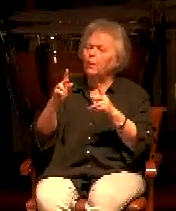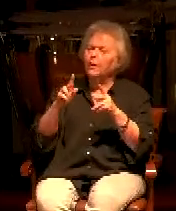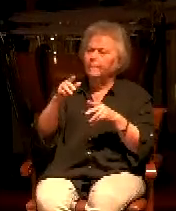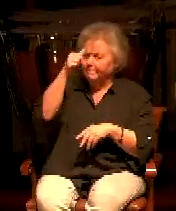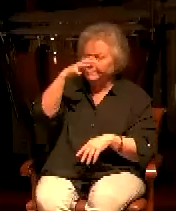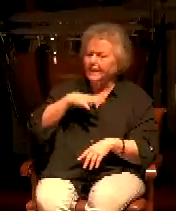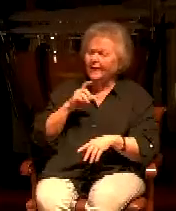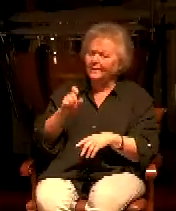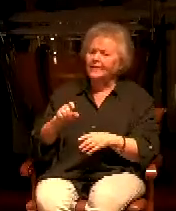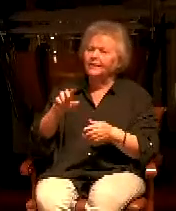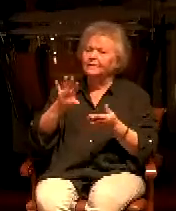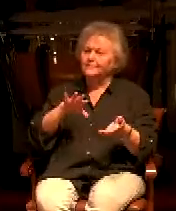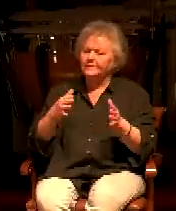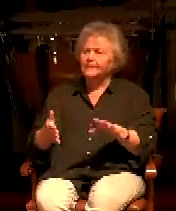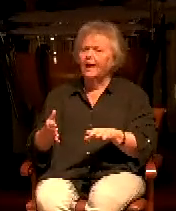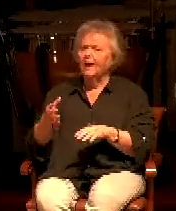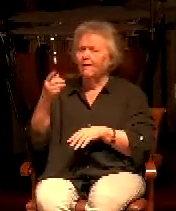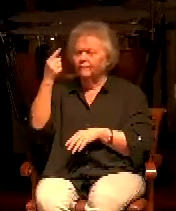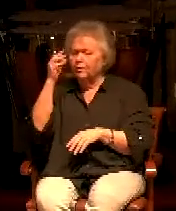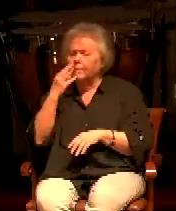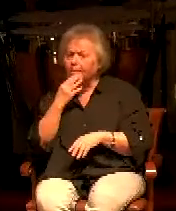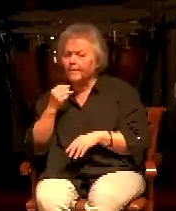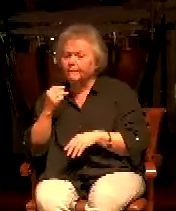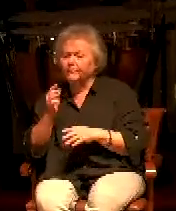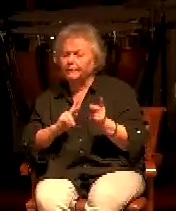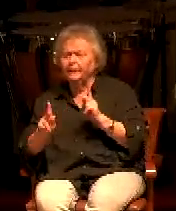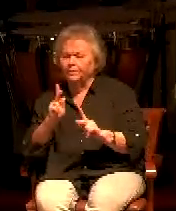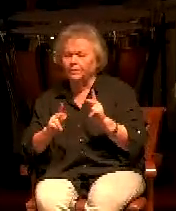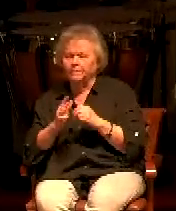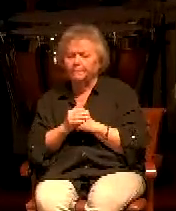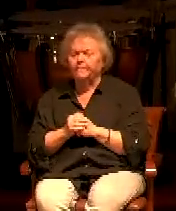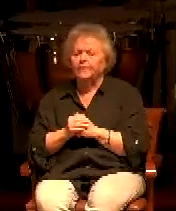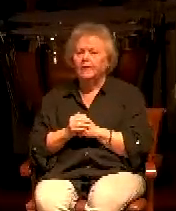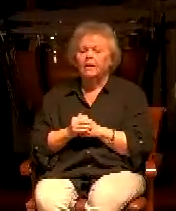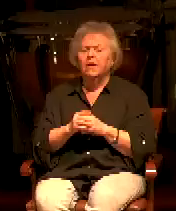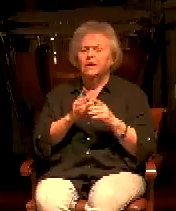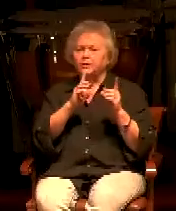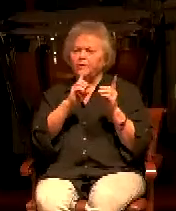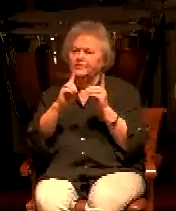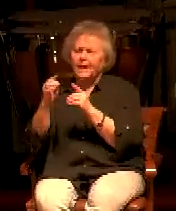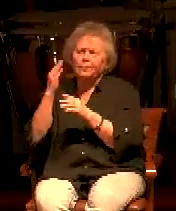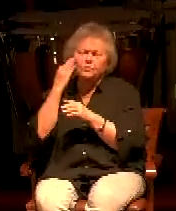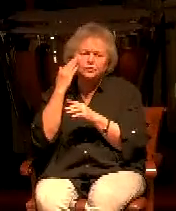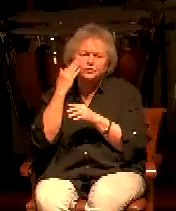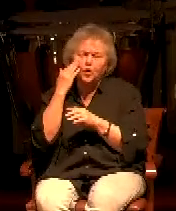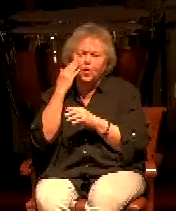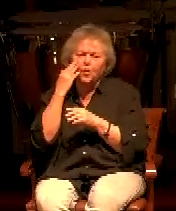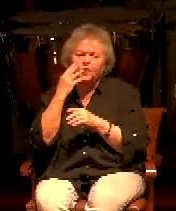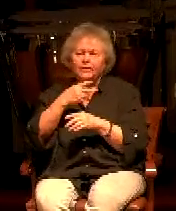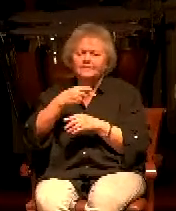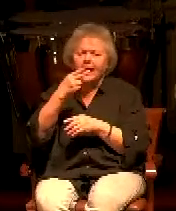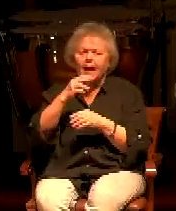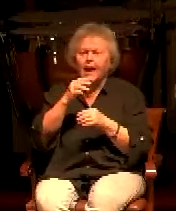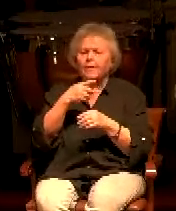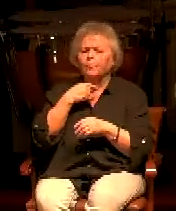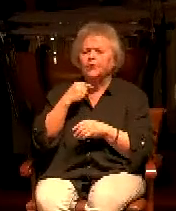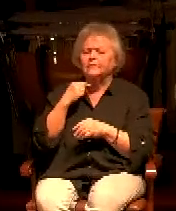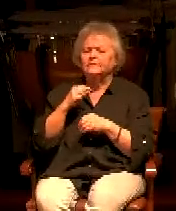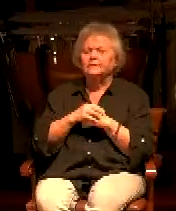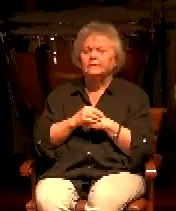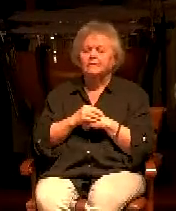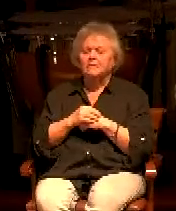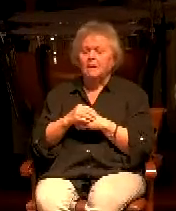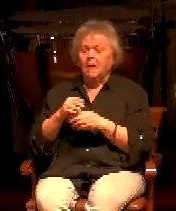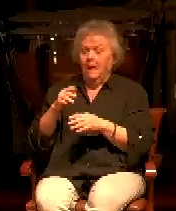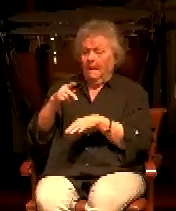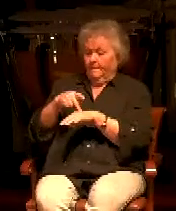followed Jesus, and so did another disciple. Since that disciple was known to the high priest, he entered with Jesus into the courtyard of the high priest. But Peter